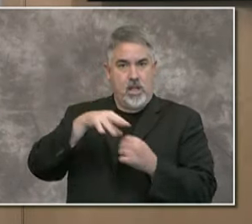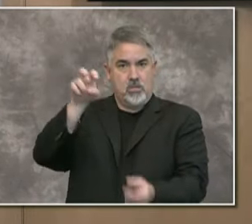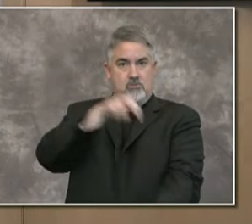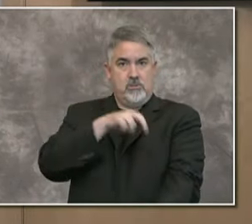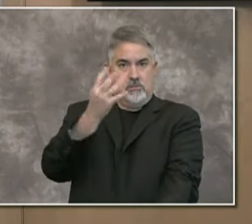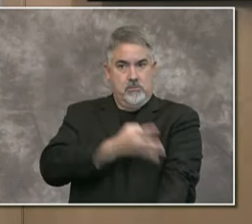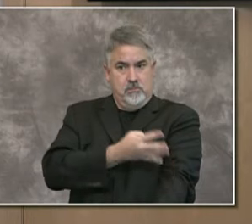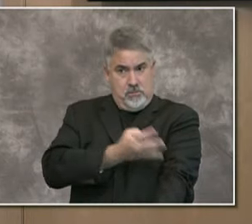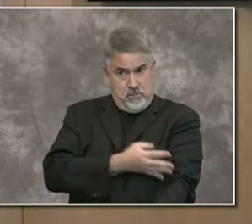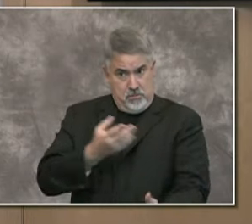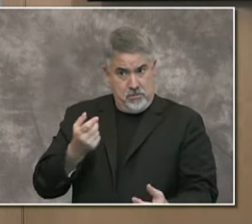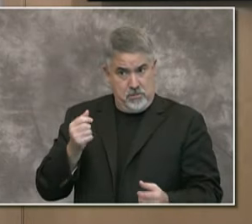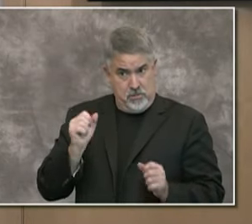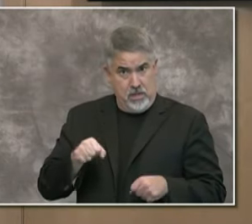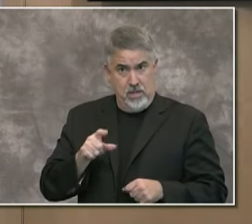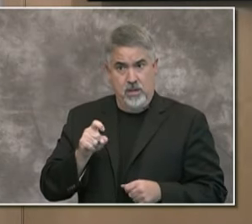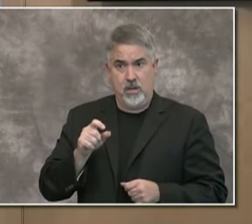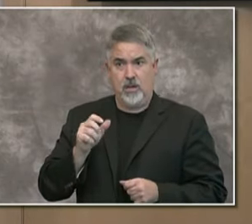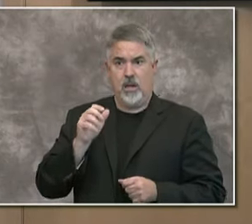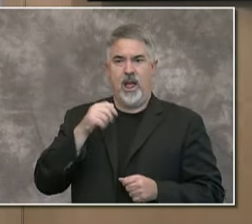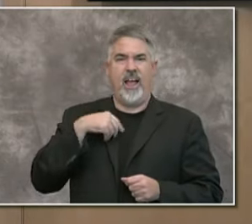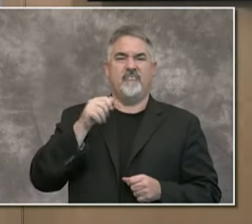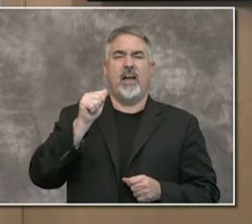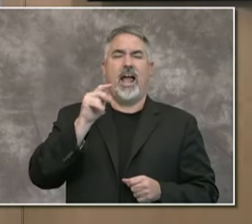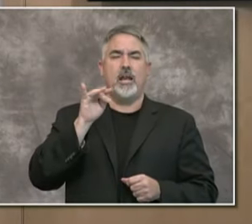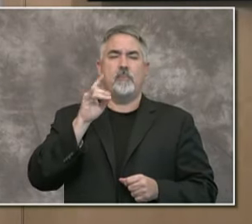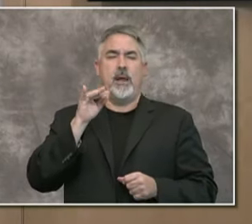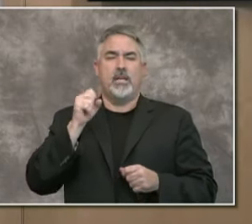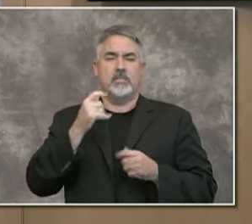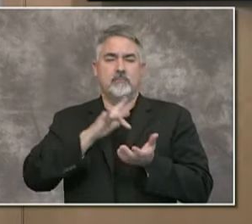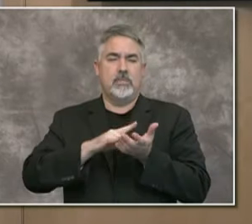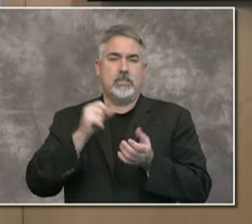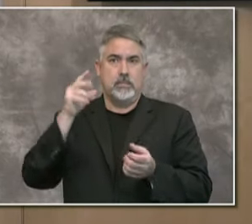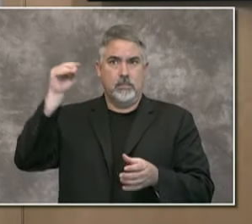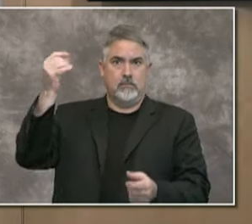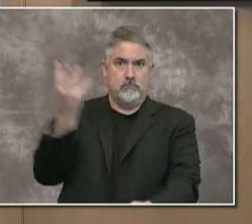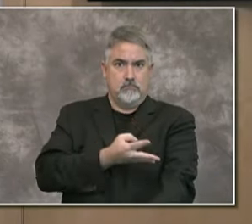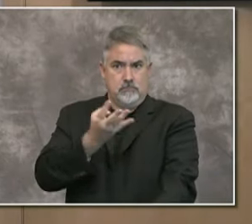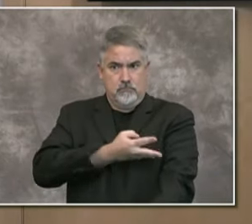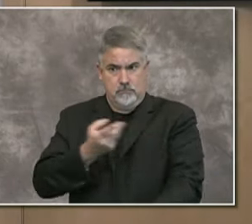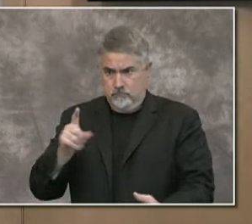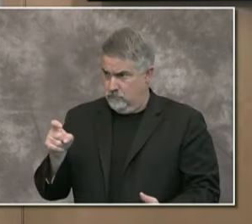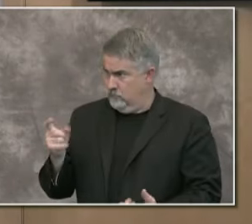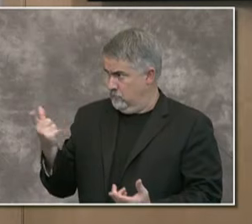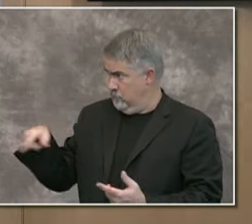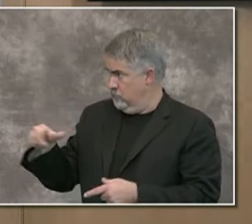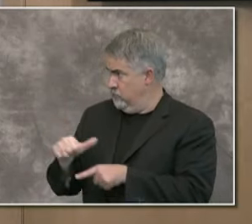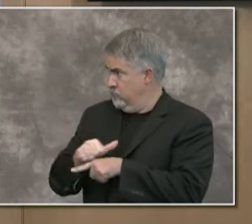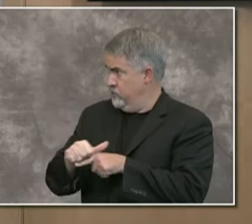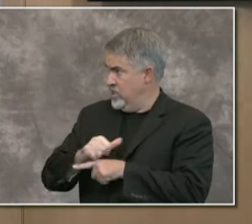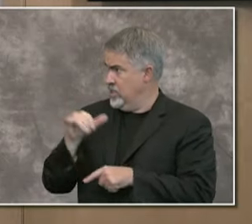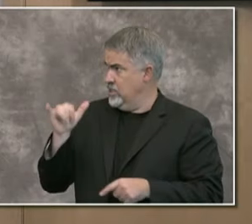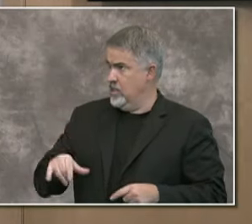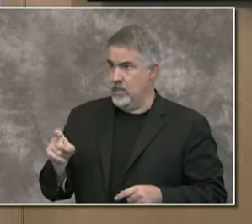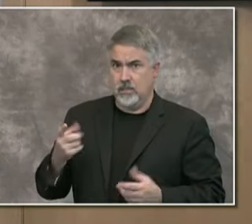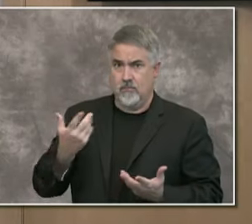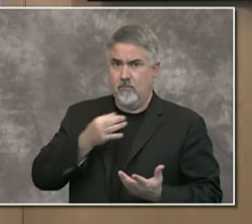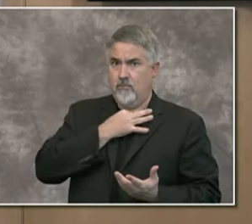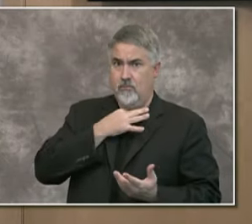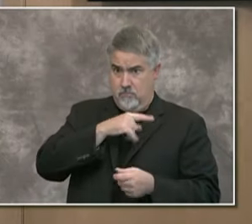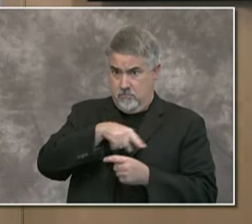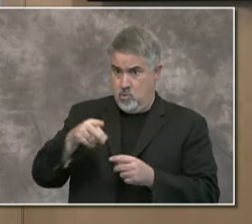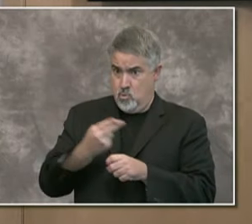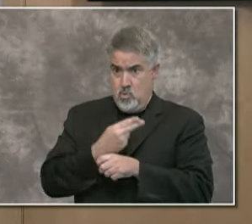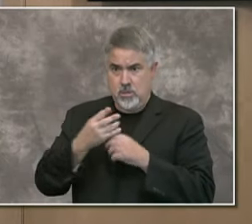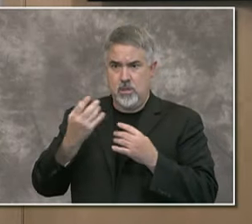potential treatment. Is this a treatment or preventative that you're recommending for hospitalized COVID-19 patients here? And can you give us an idea of how many people there